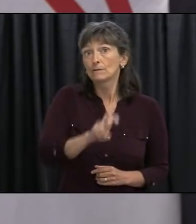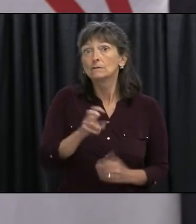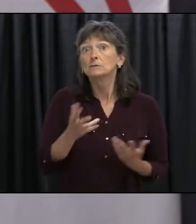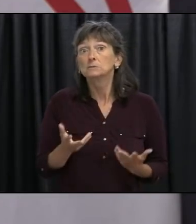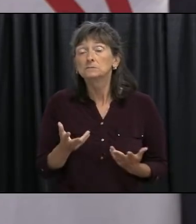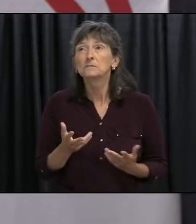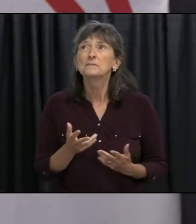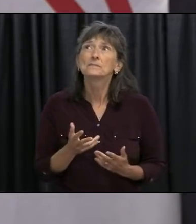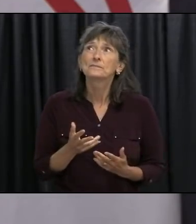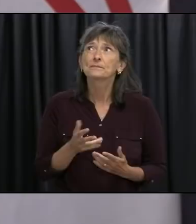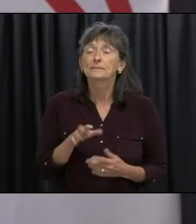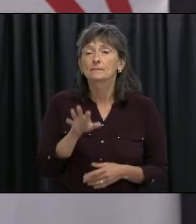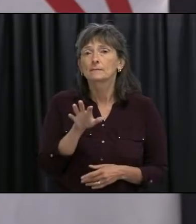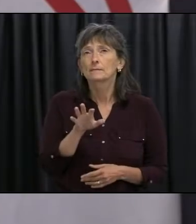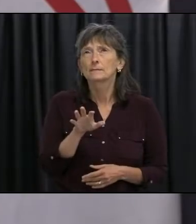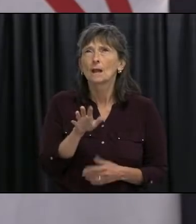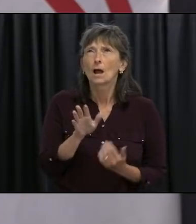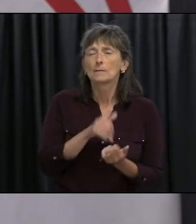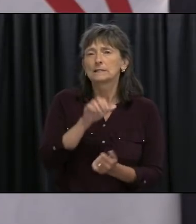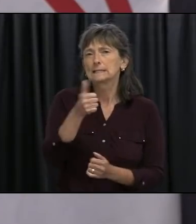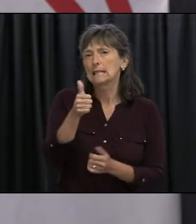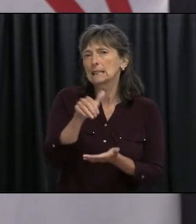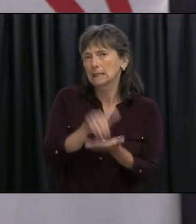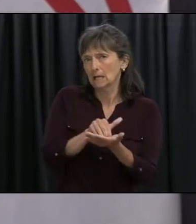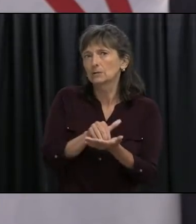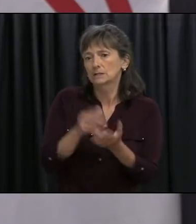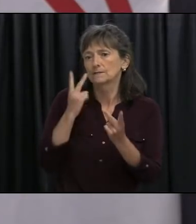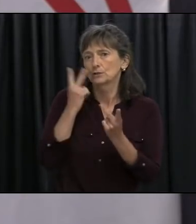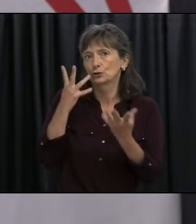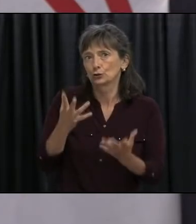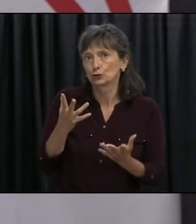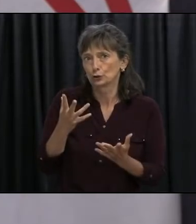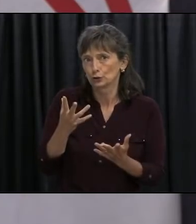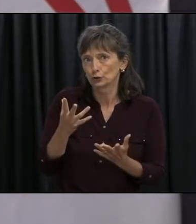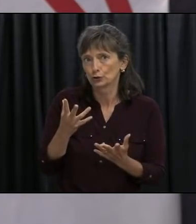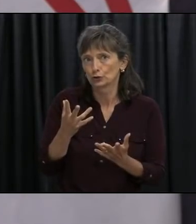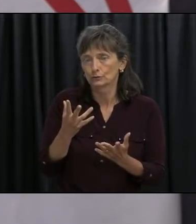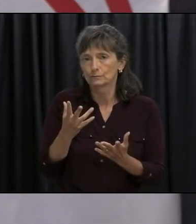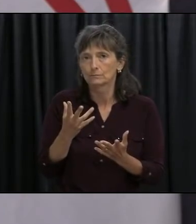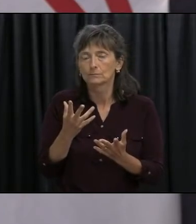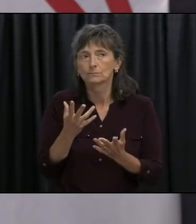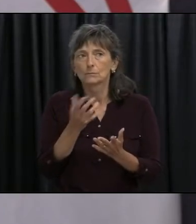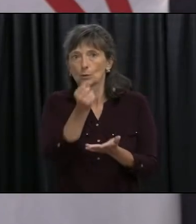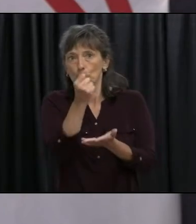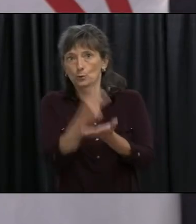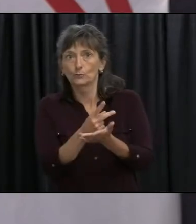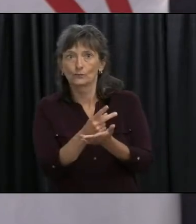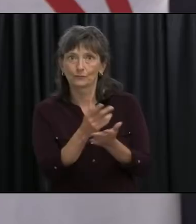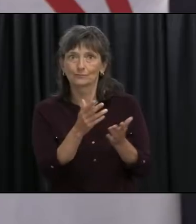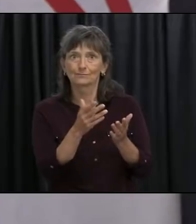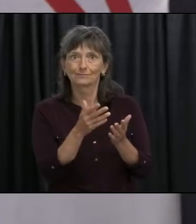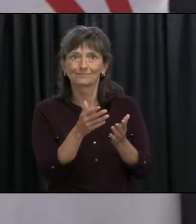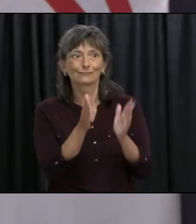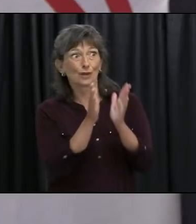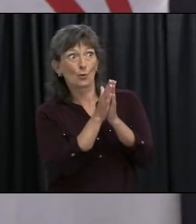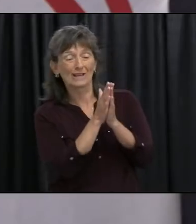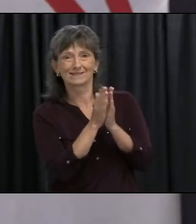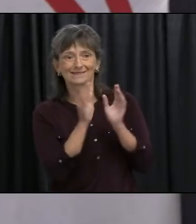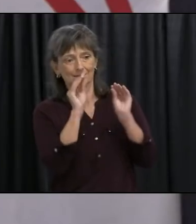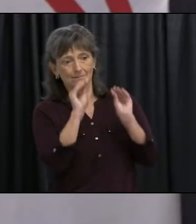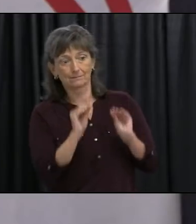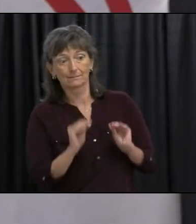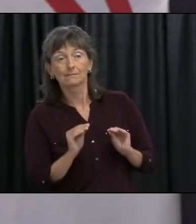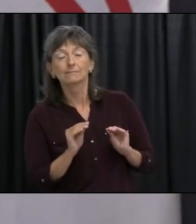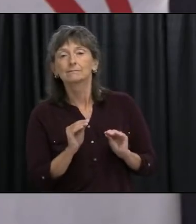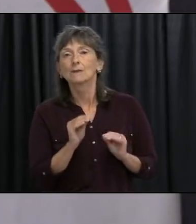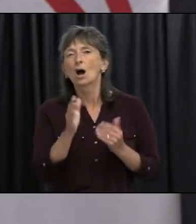over 99, or almost 10,000, 9,900 travel exemption requests have been approved, and they've been approved within the